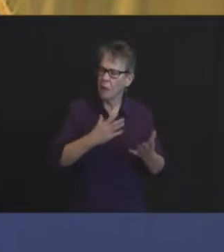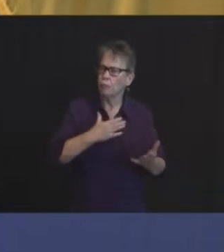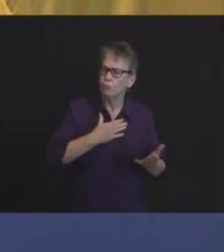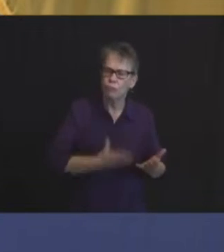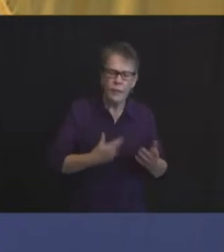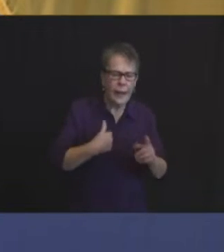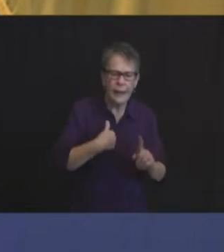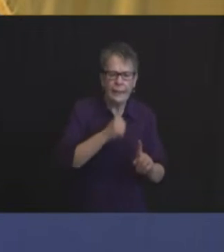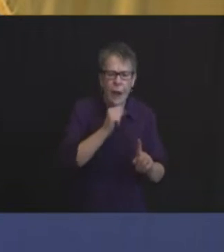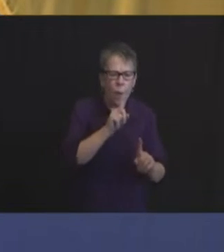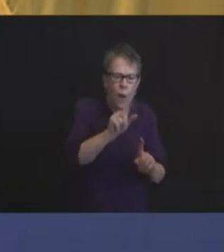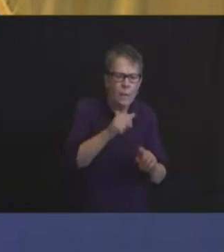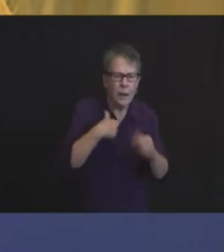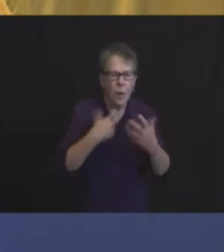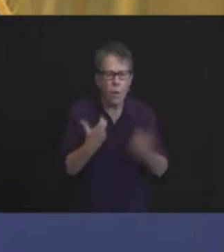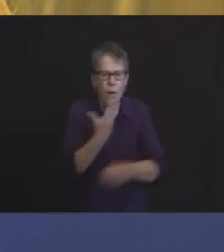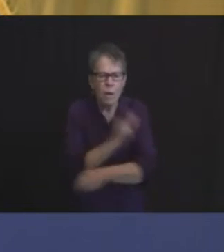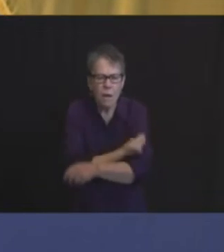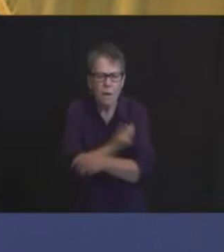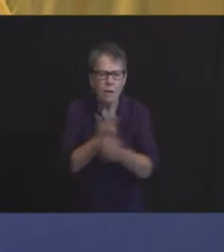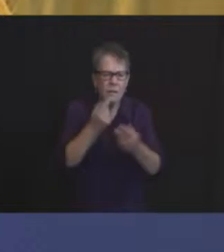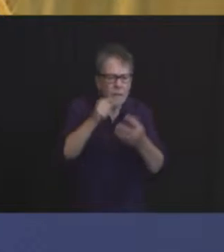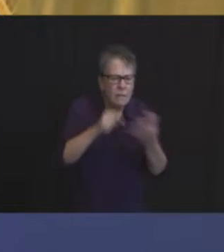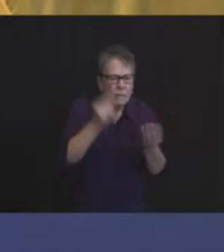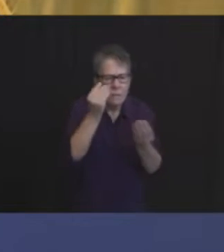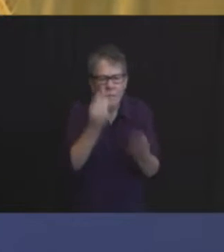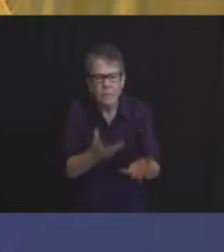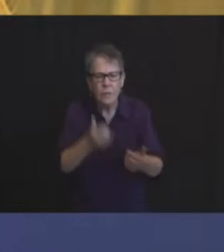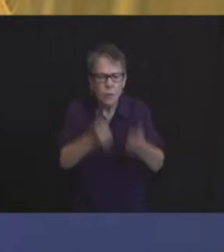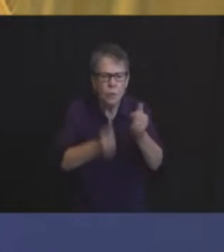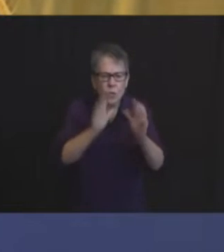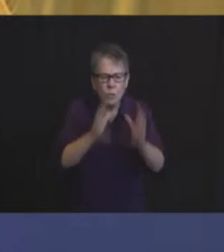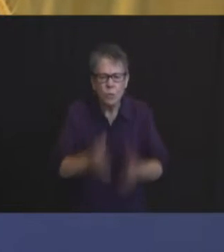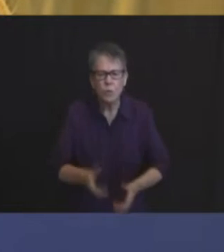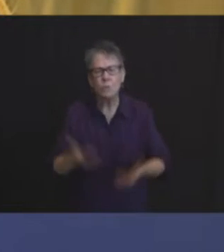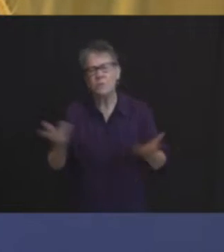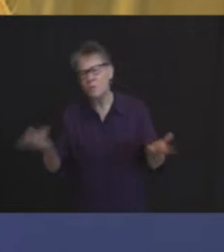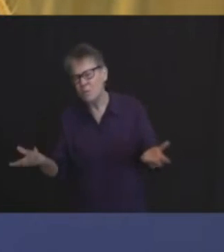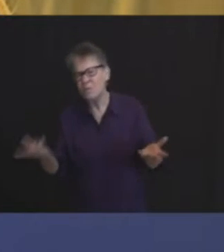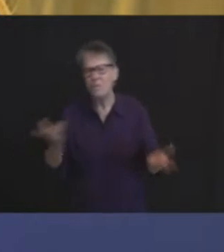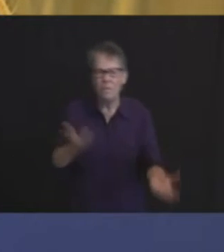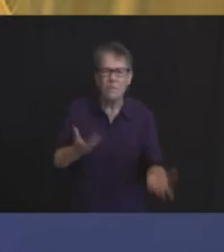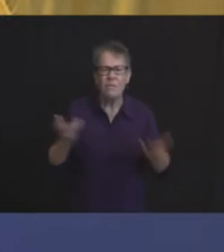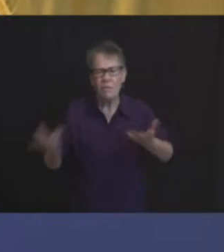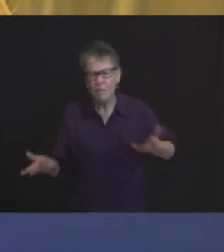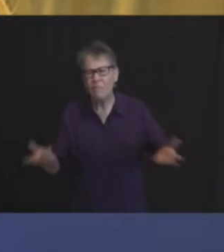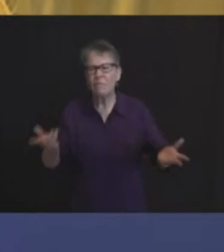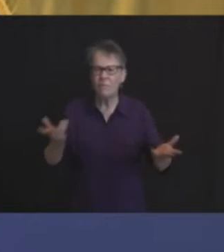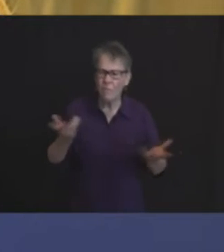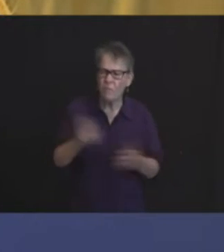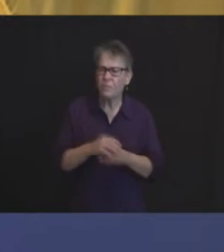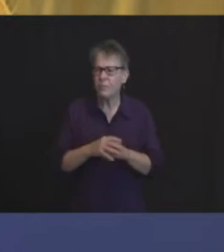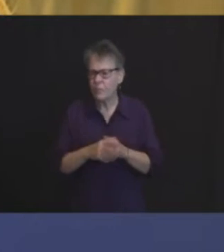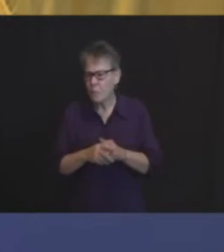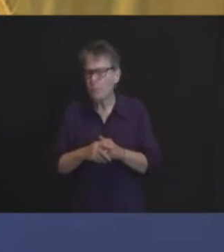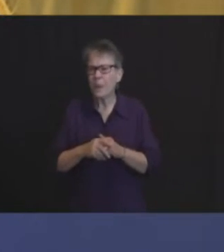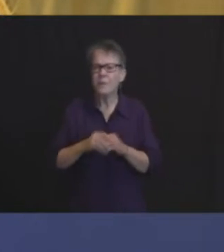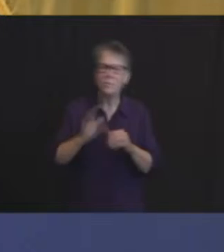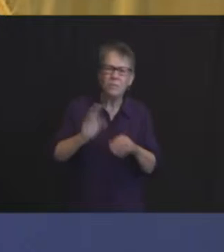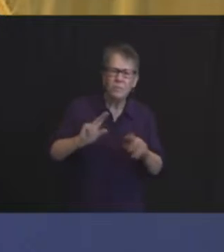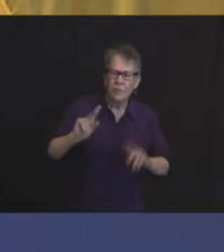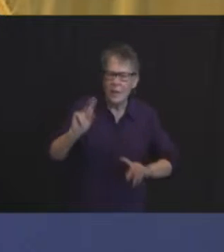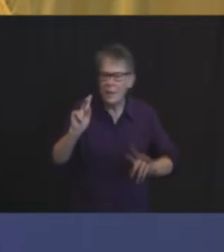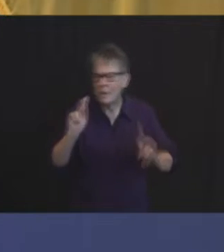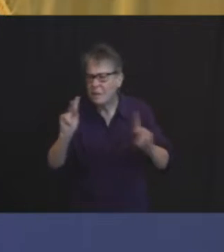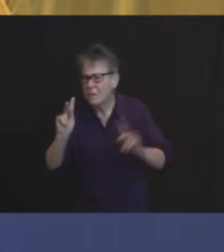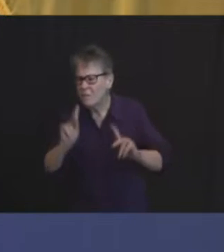was so-called illegitimate. I mean, people are, no one is wrong about this. And then thirdly, I think there's some honest mistakes. Folks who are,